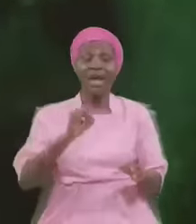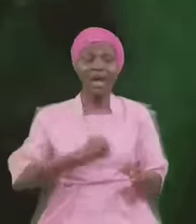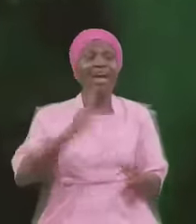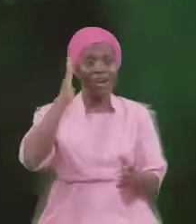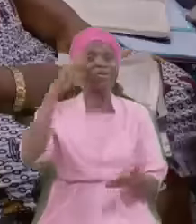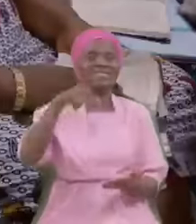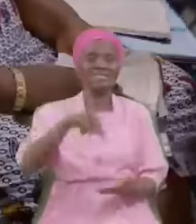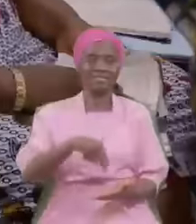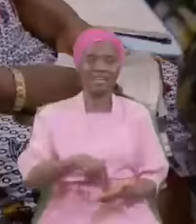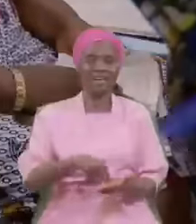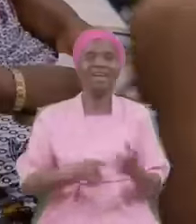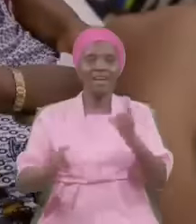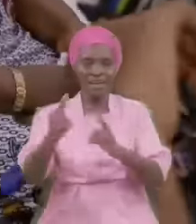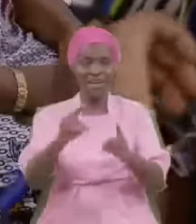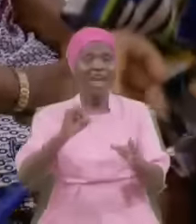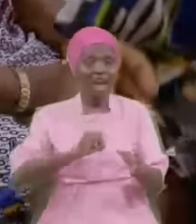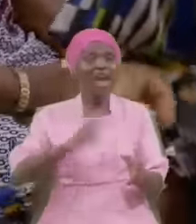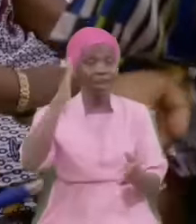I will stand.